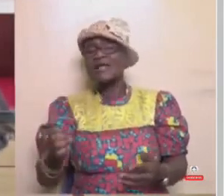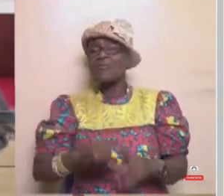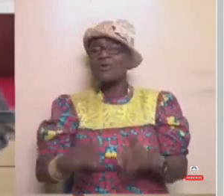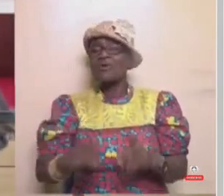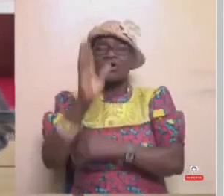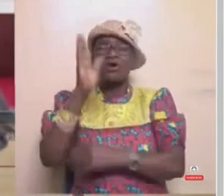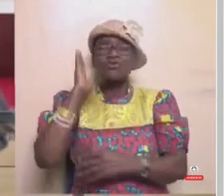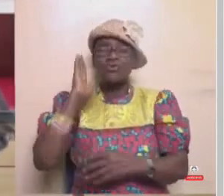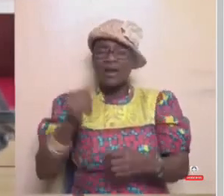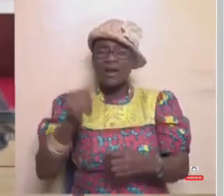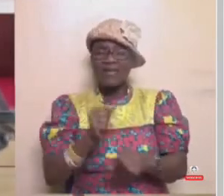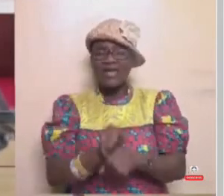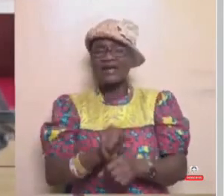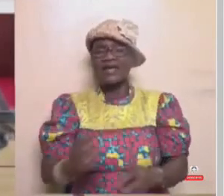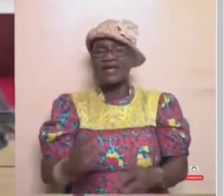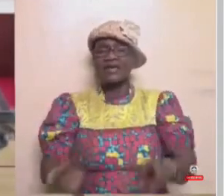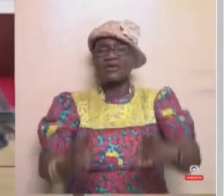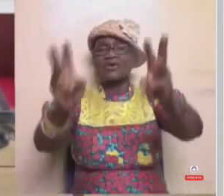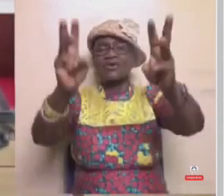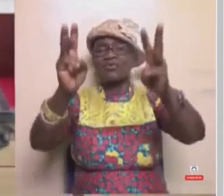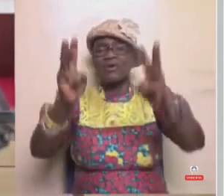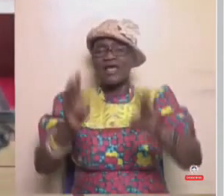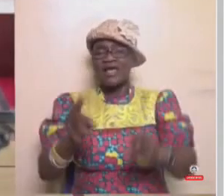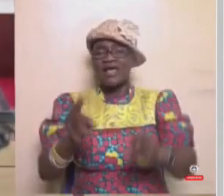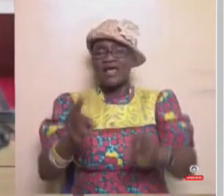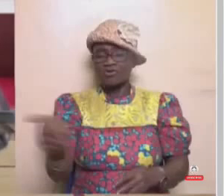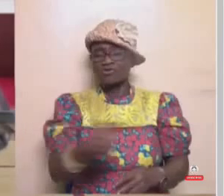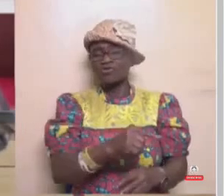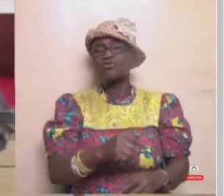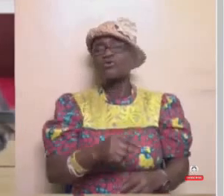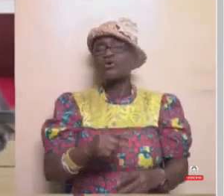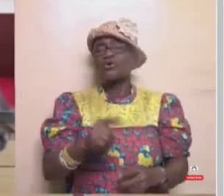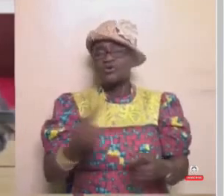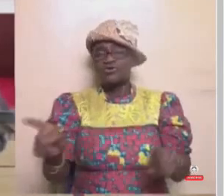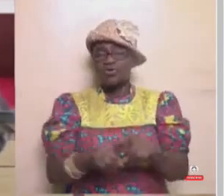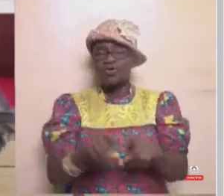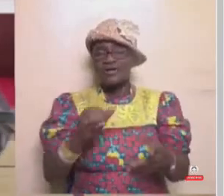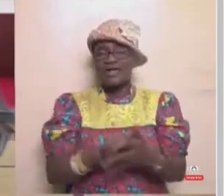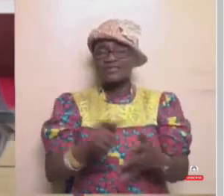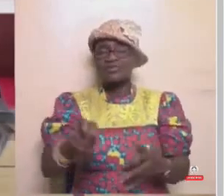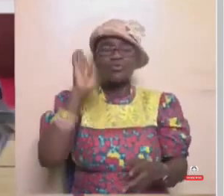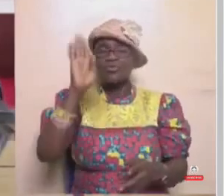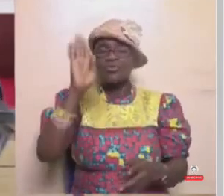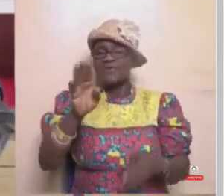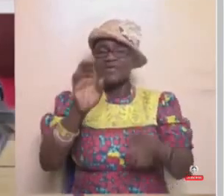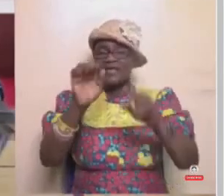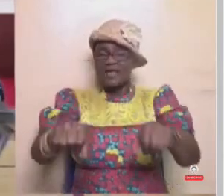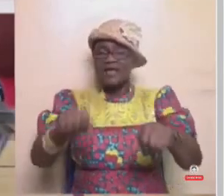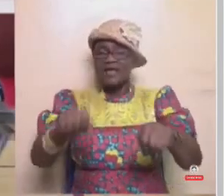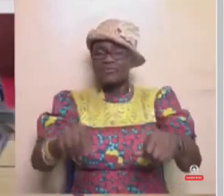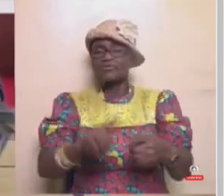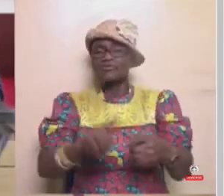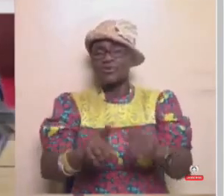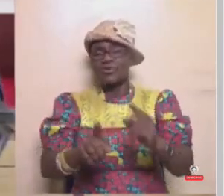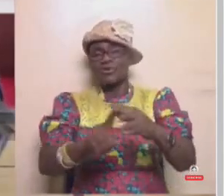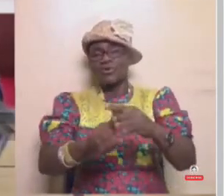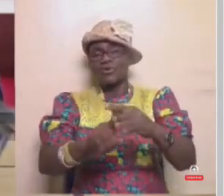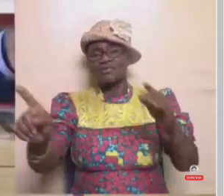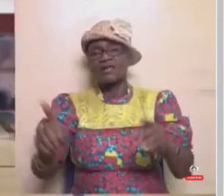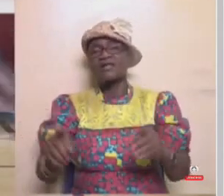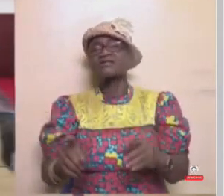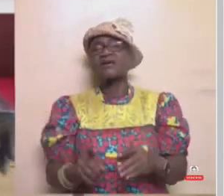with the temptation also make a way to escape, that you may be able to bear